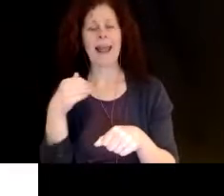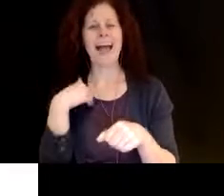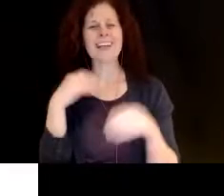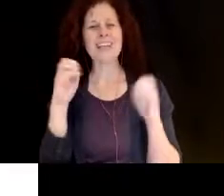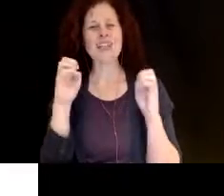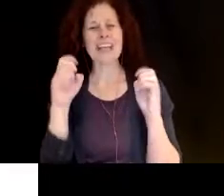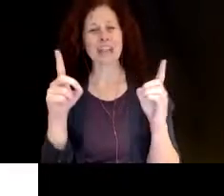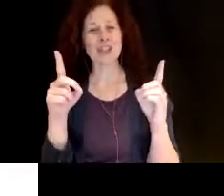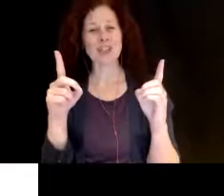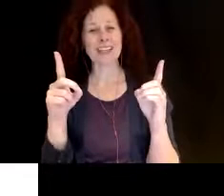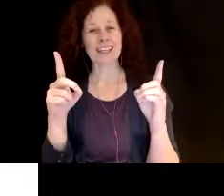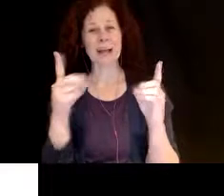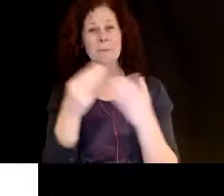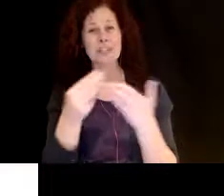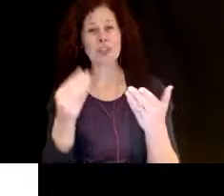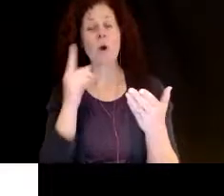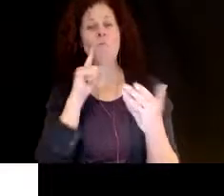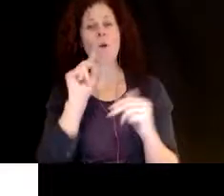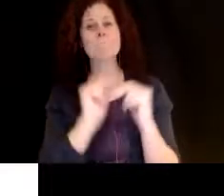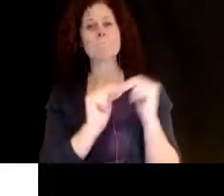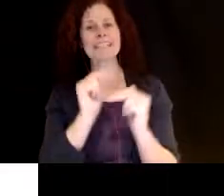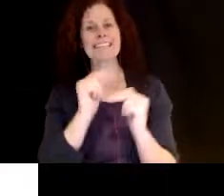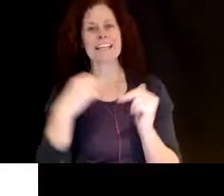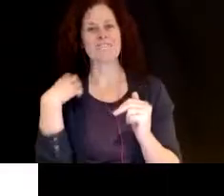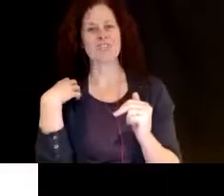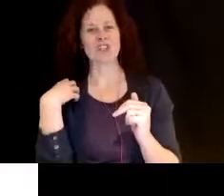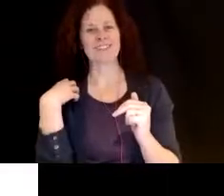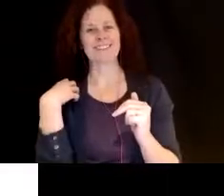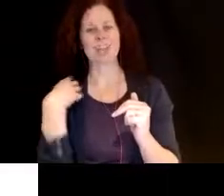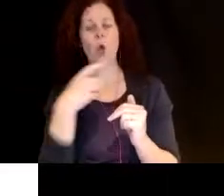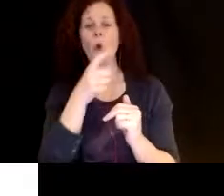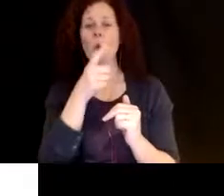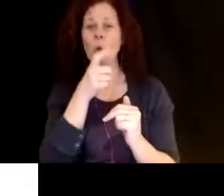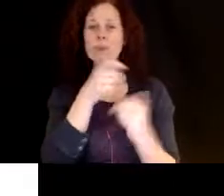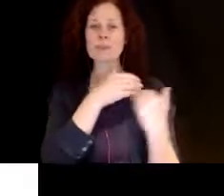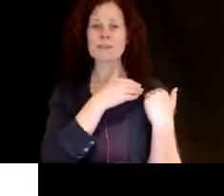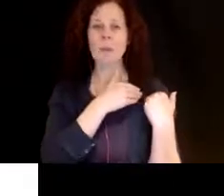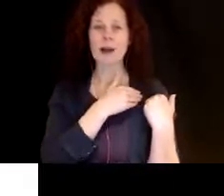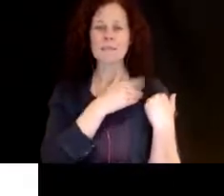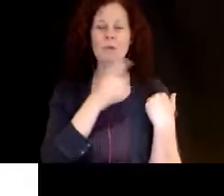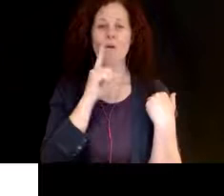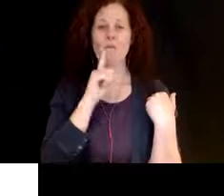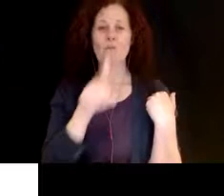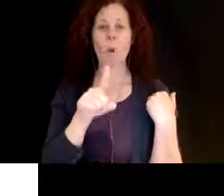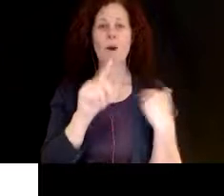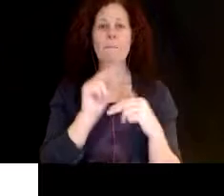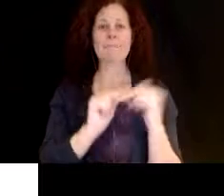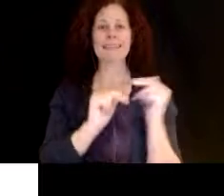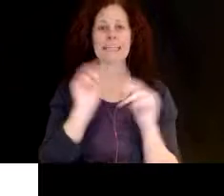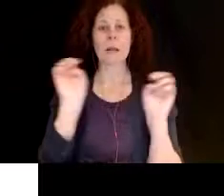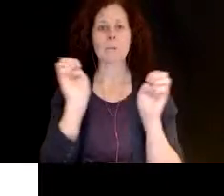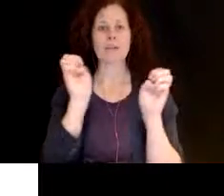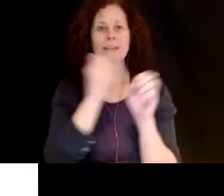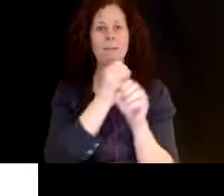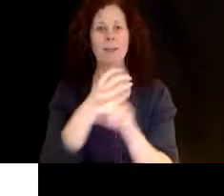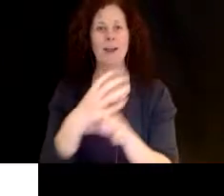building officials and people involved in enforcement of the building codes for emergency preparedness. And that's boots on the ground kind of stuff. I mean,